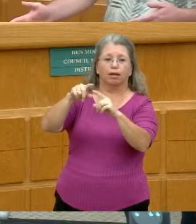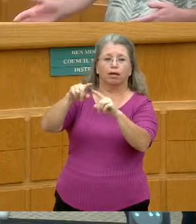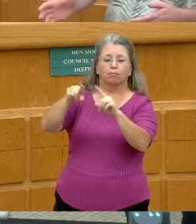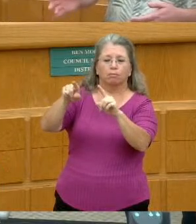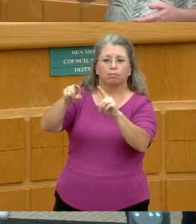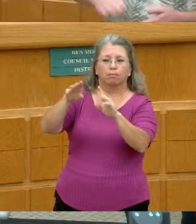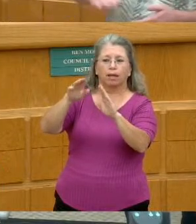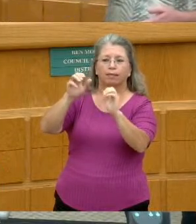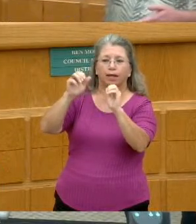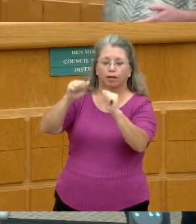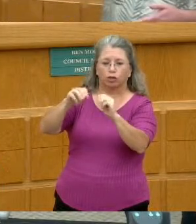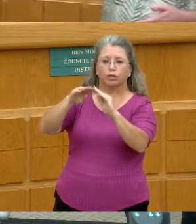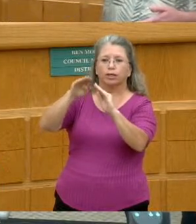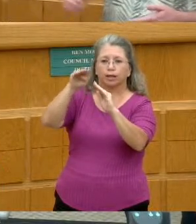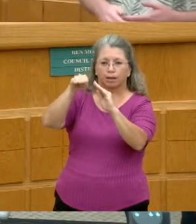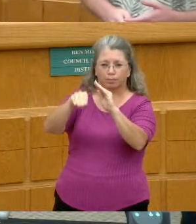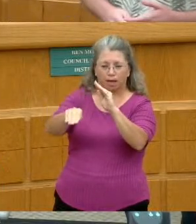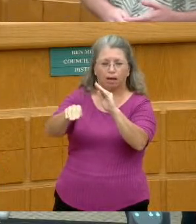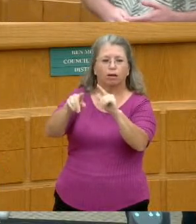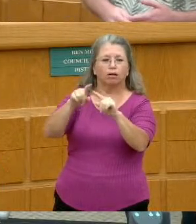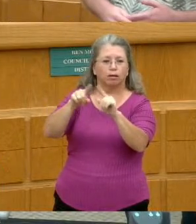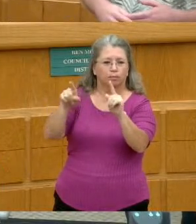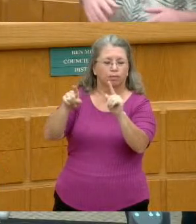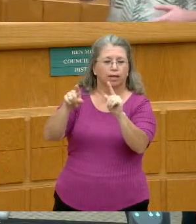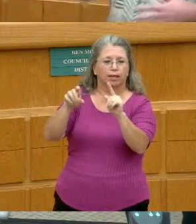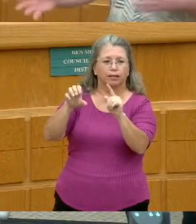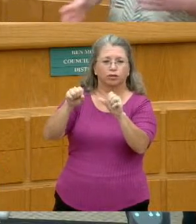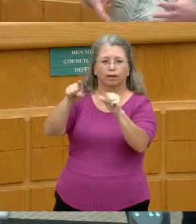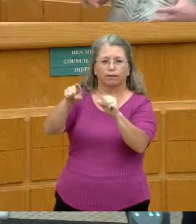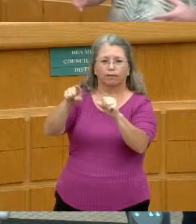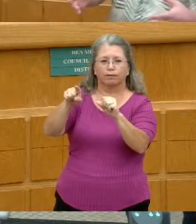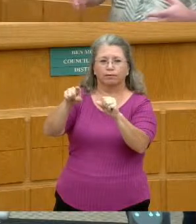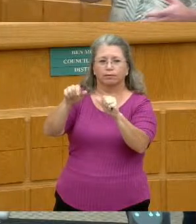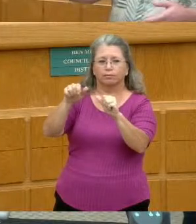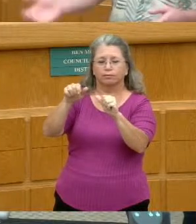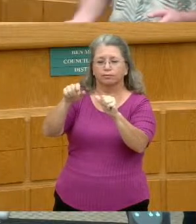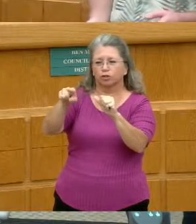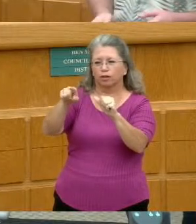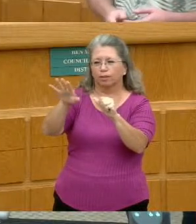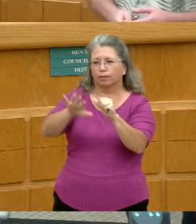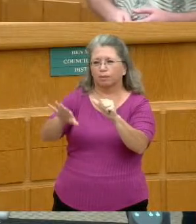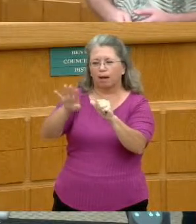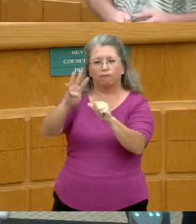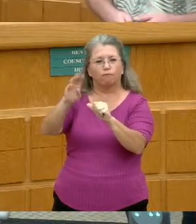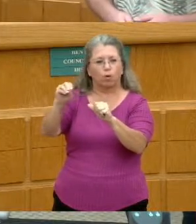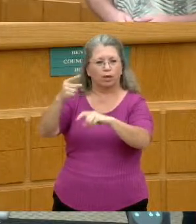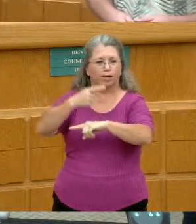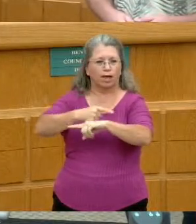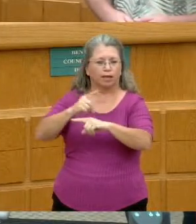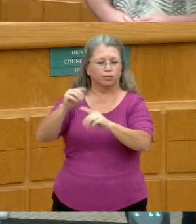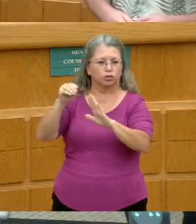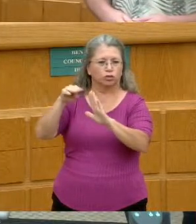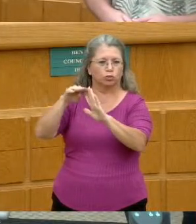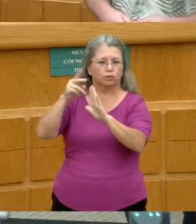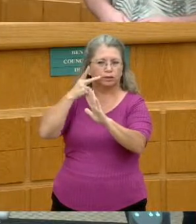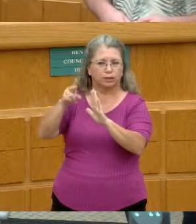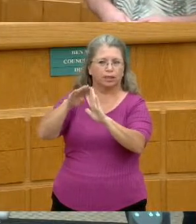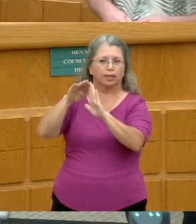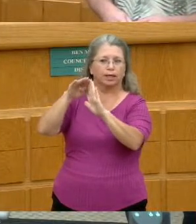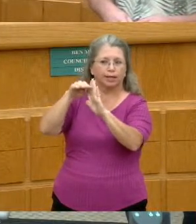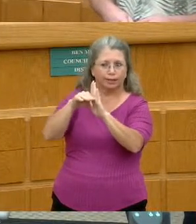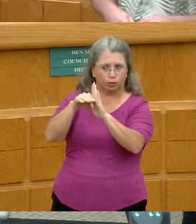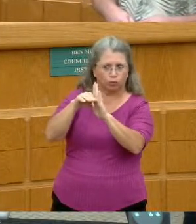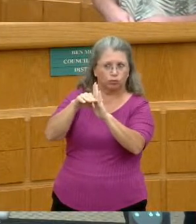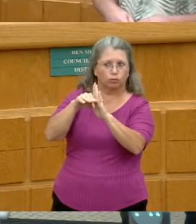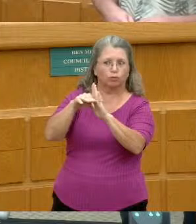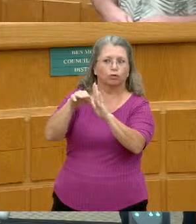do that because they had to keep ratcheting up social distancing and various measures to decrease the transmission rate. So hopefully